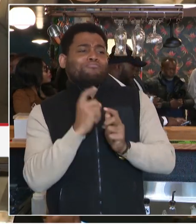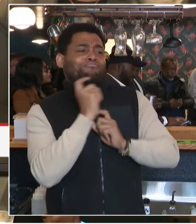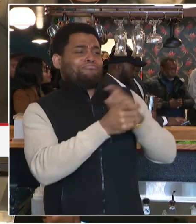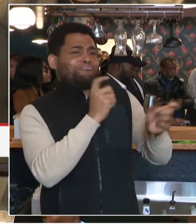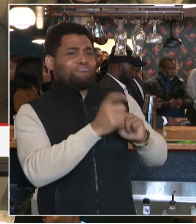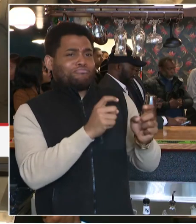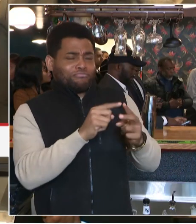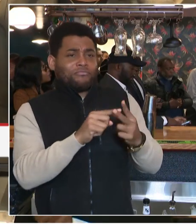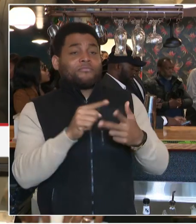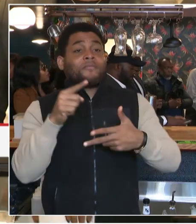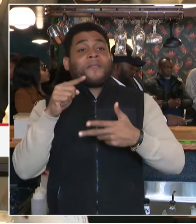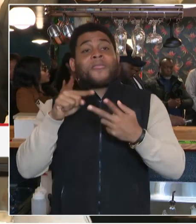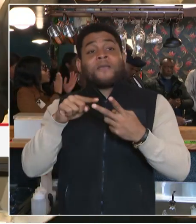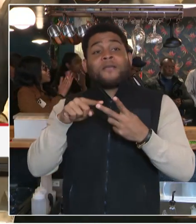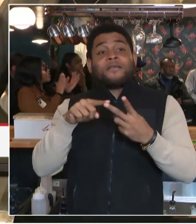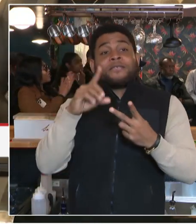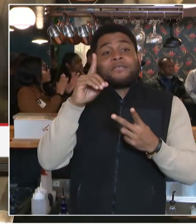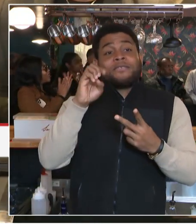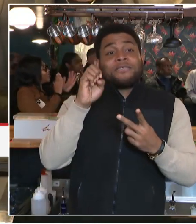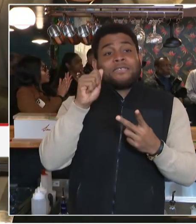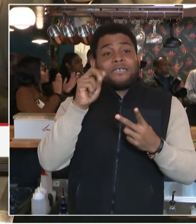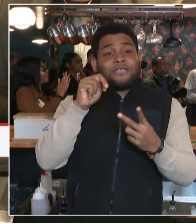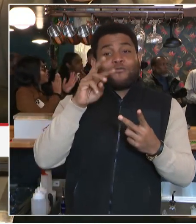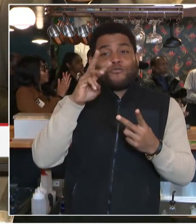Deanwood Deli, also in Ward 7.